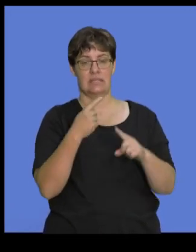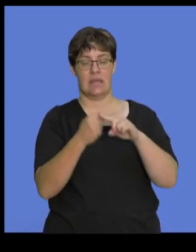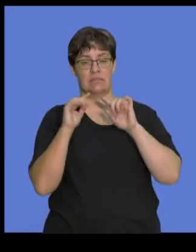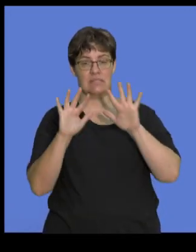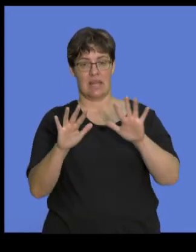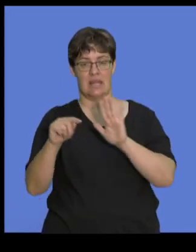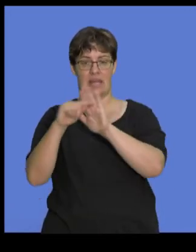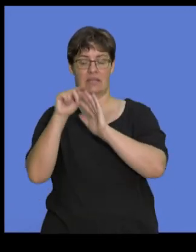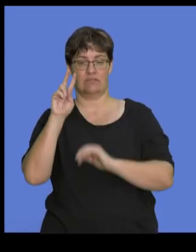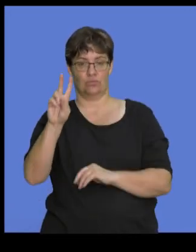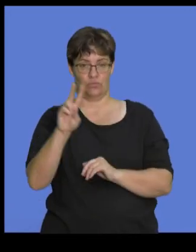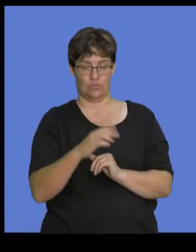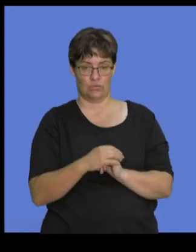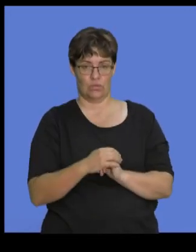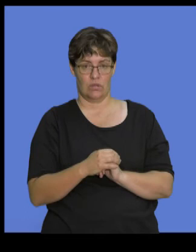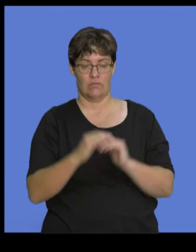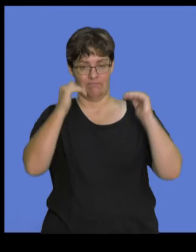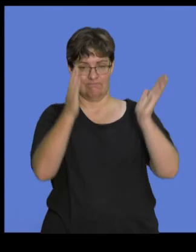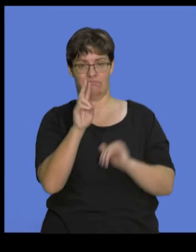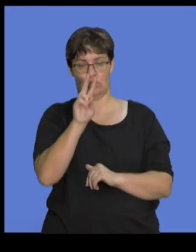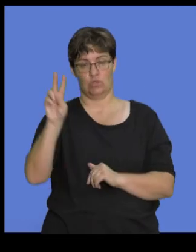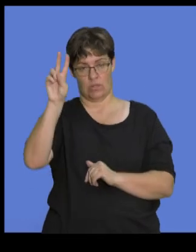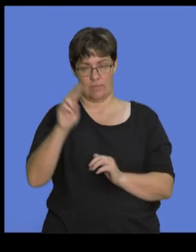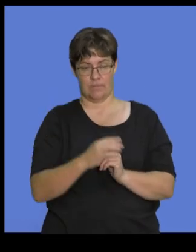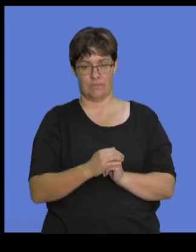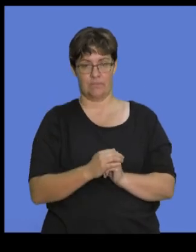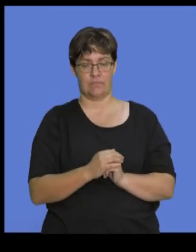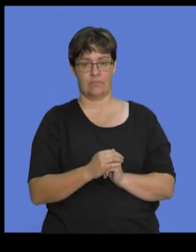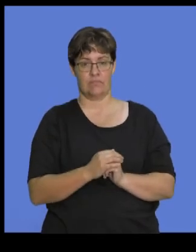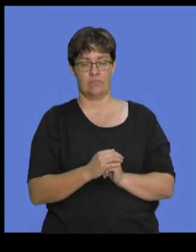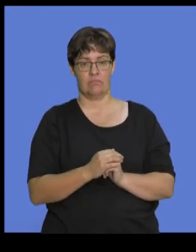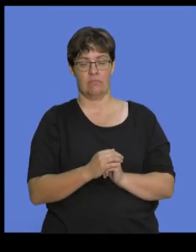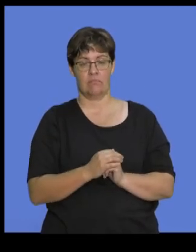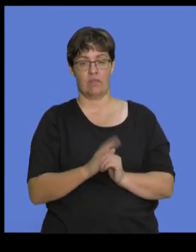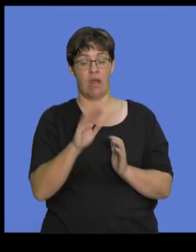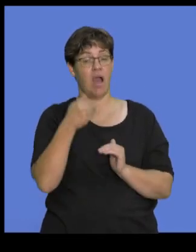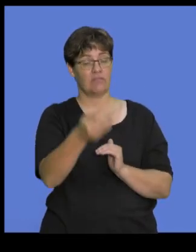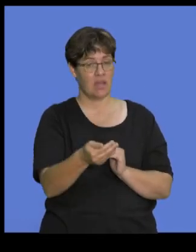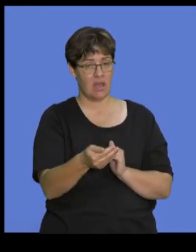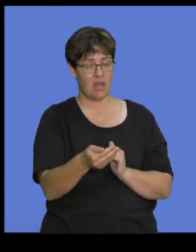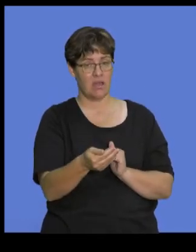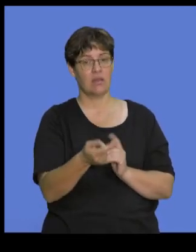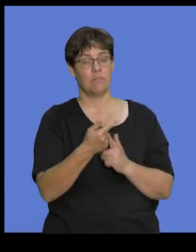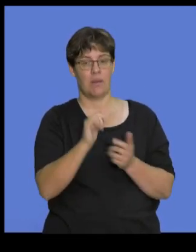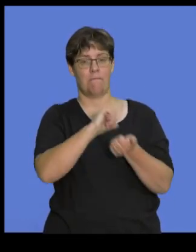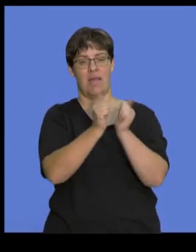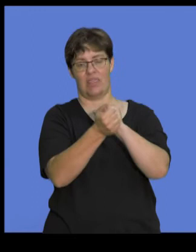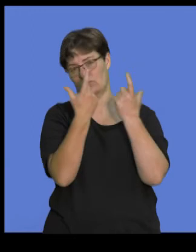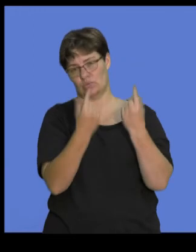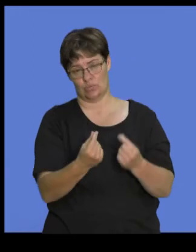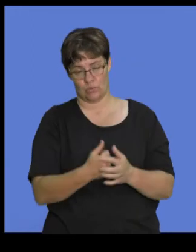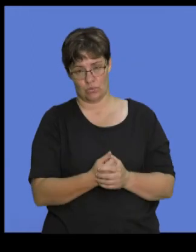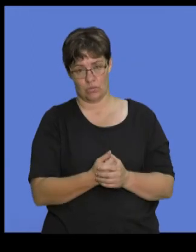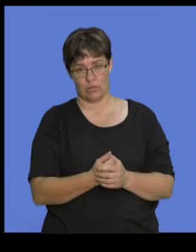times 10 negative 2, and then we square that distance. Now, what remains after that is basically the maths,